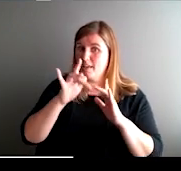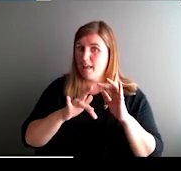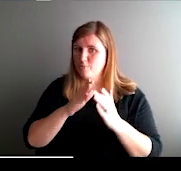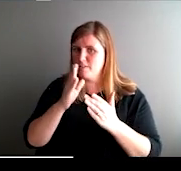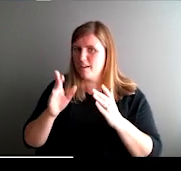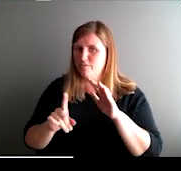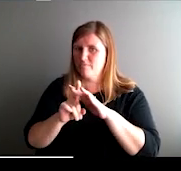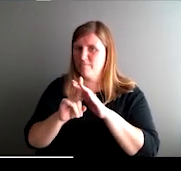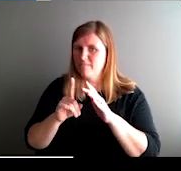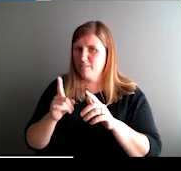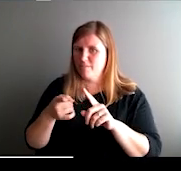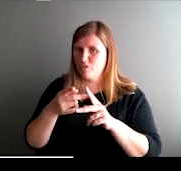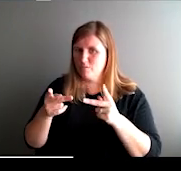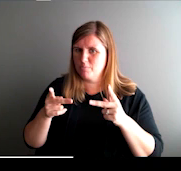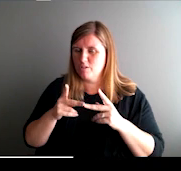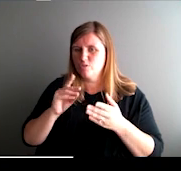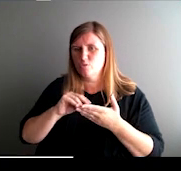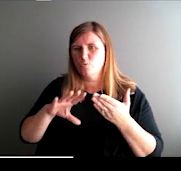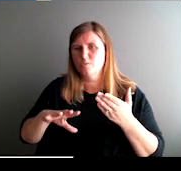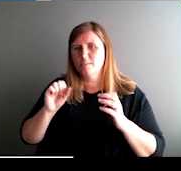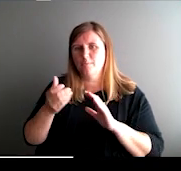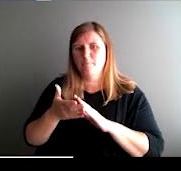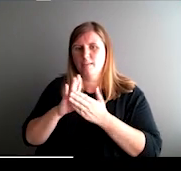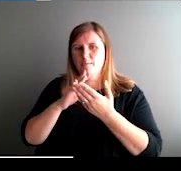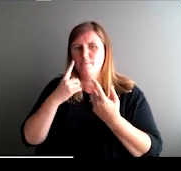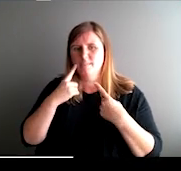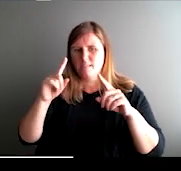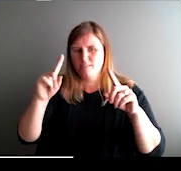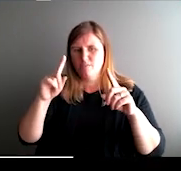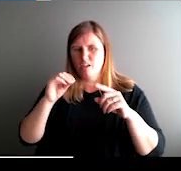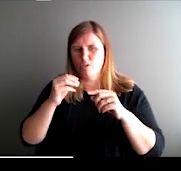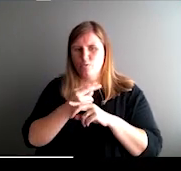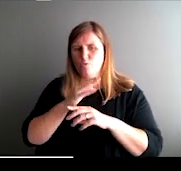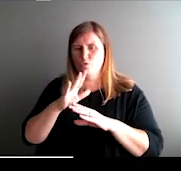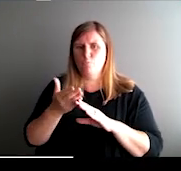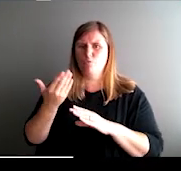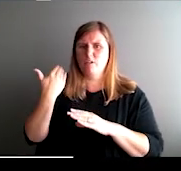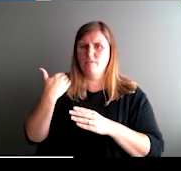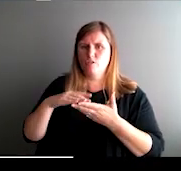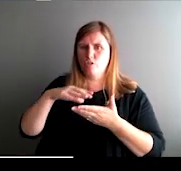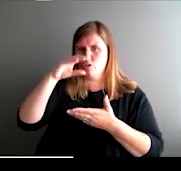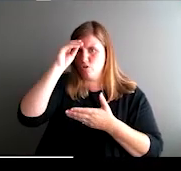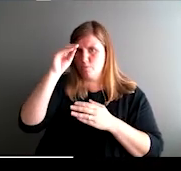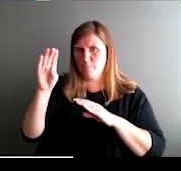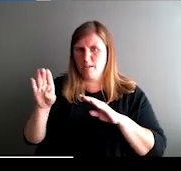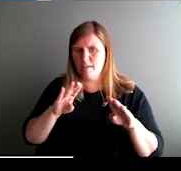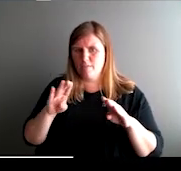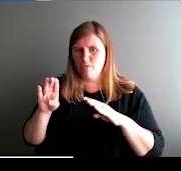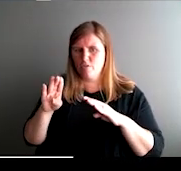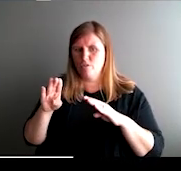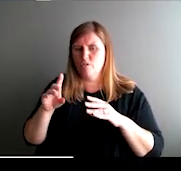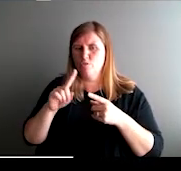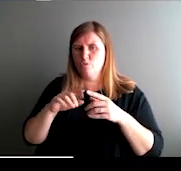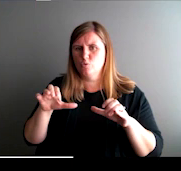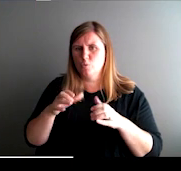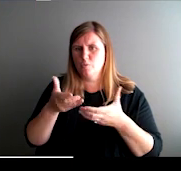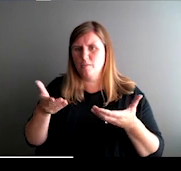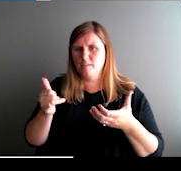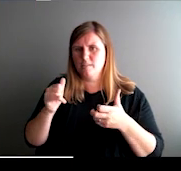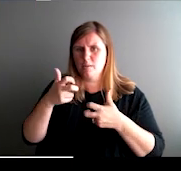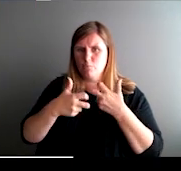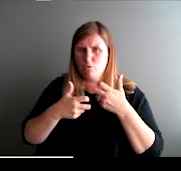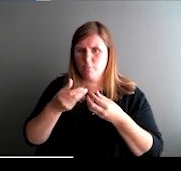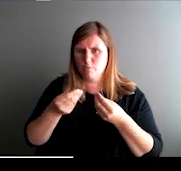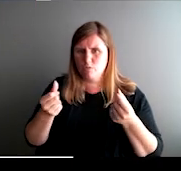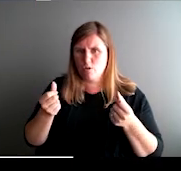first place, so that students can be successful and use their previously learned behavior in order to do things like problem